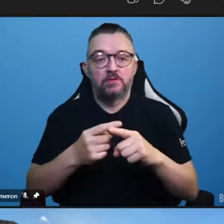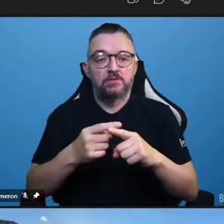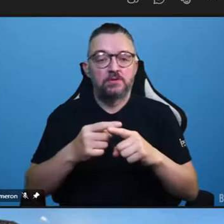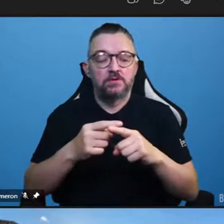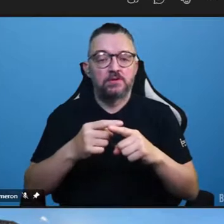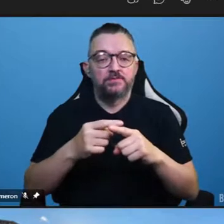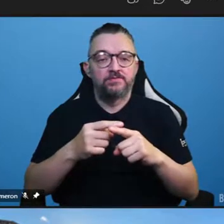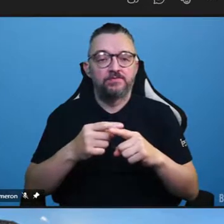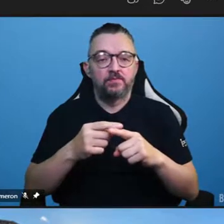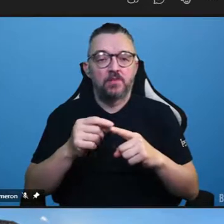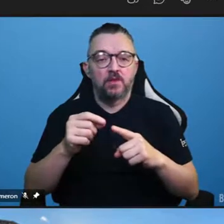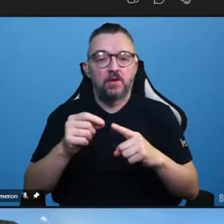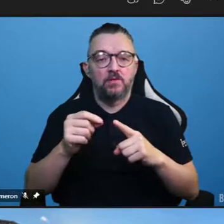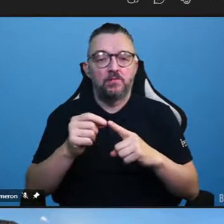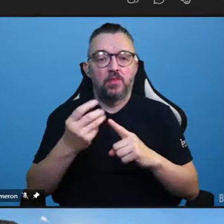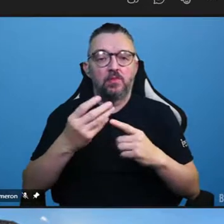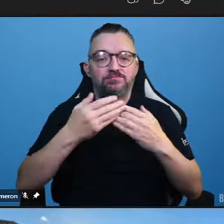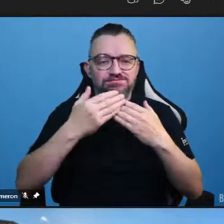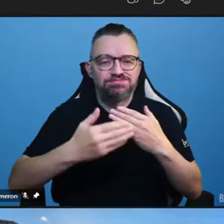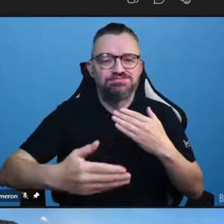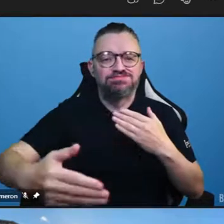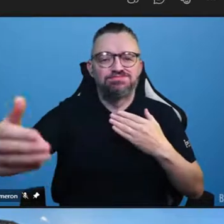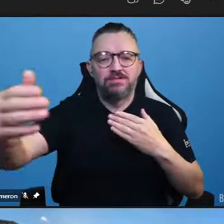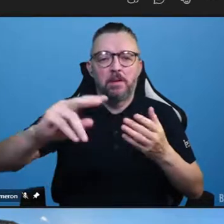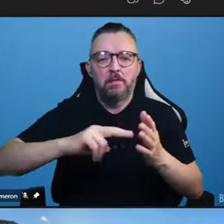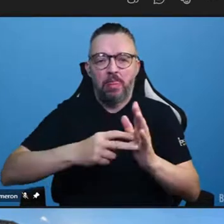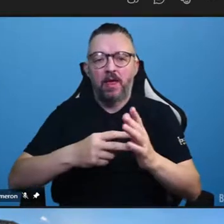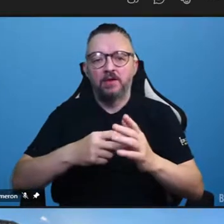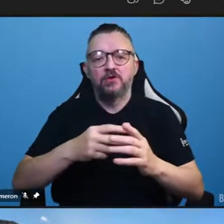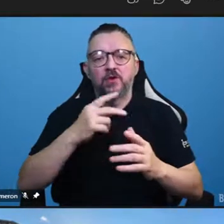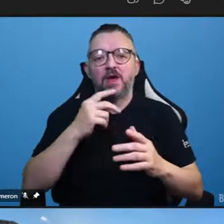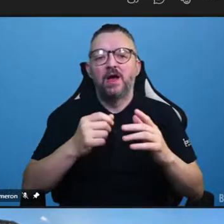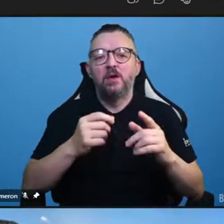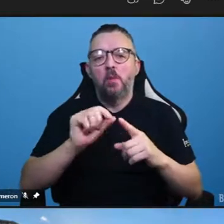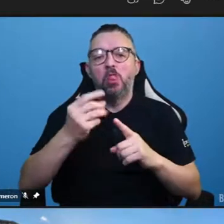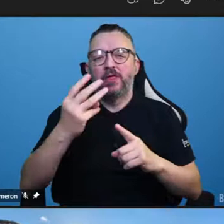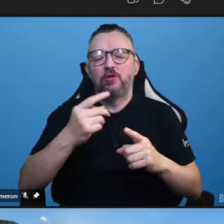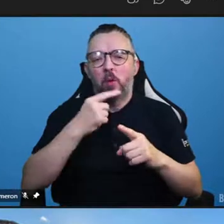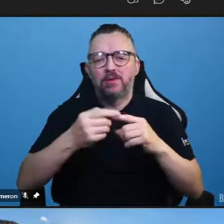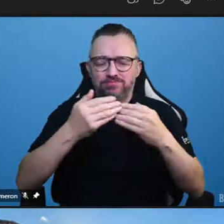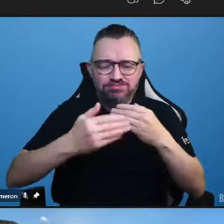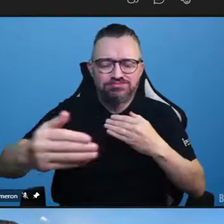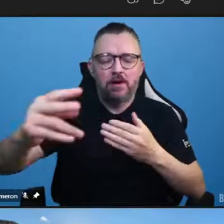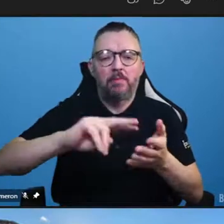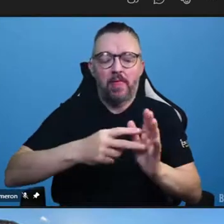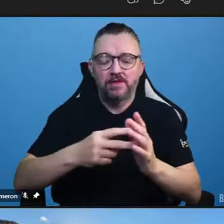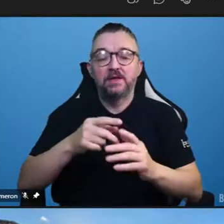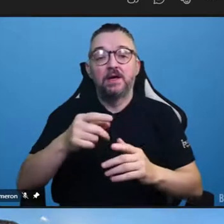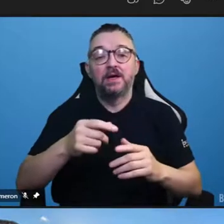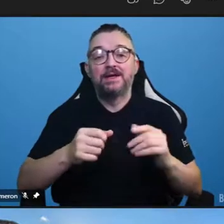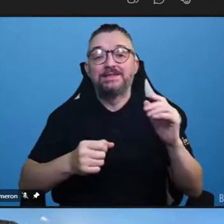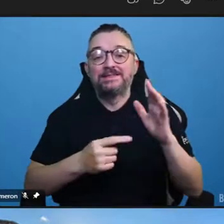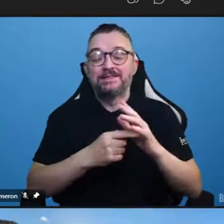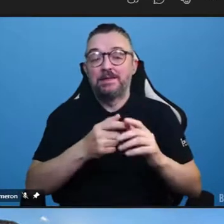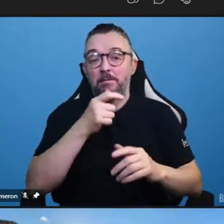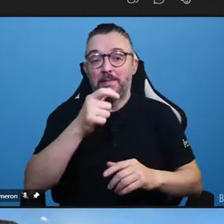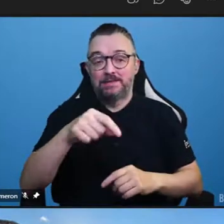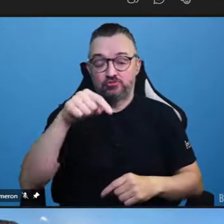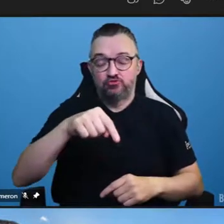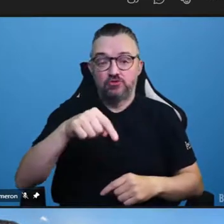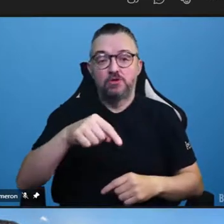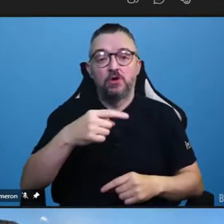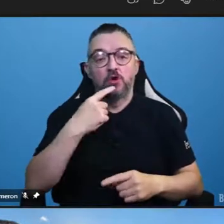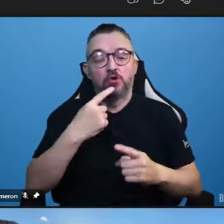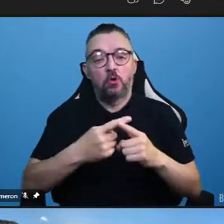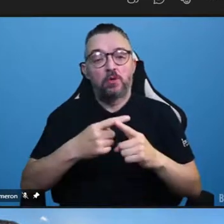on our key messages, specifically key message number 9, we highlighted that given the